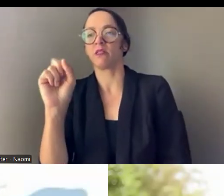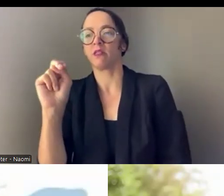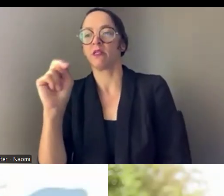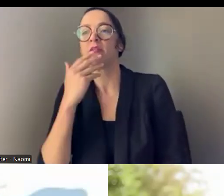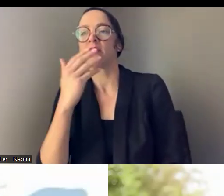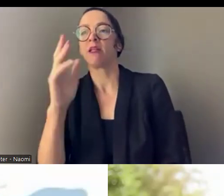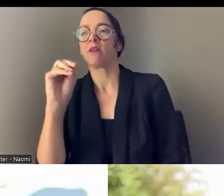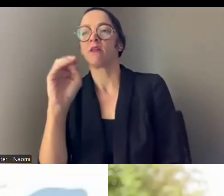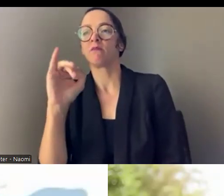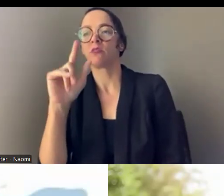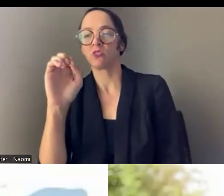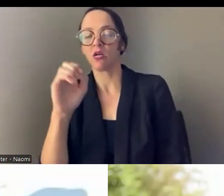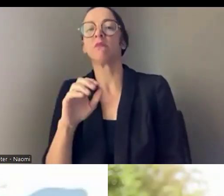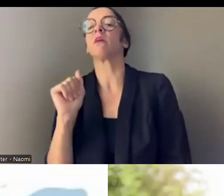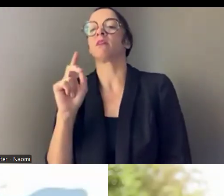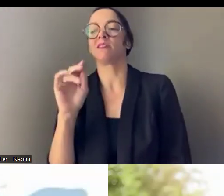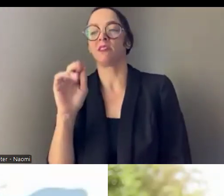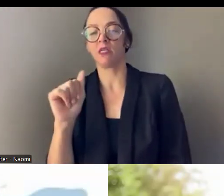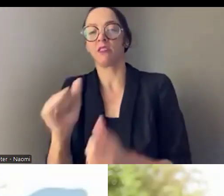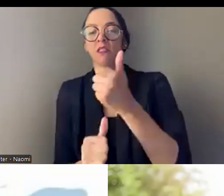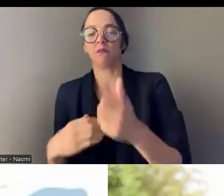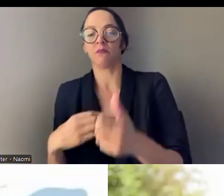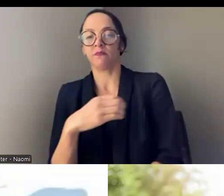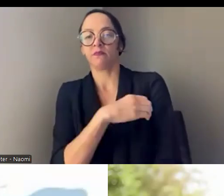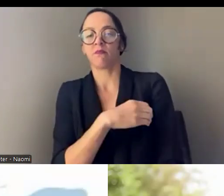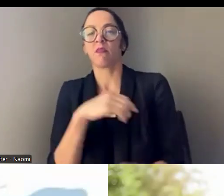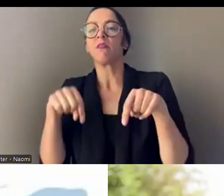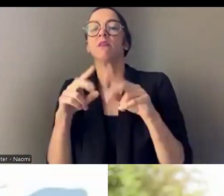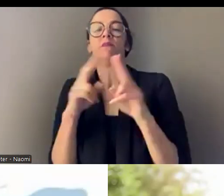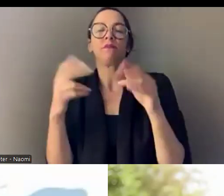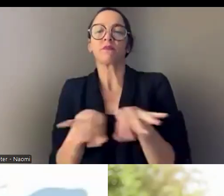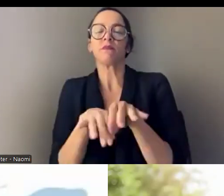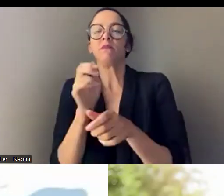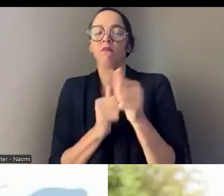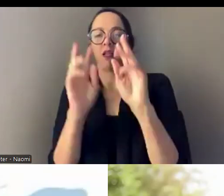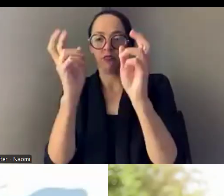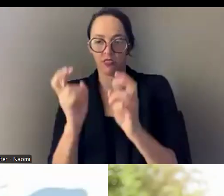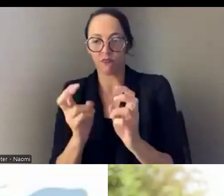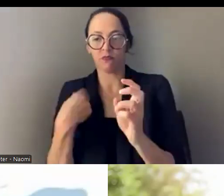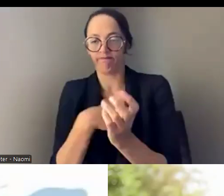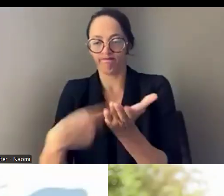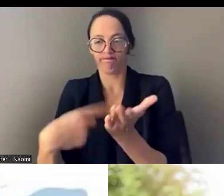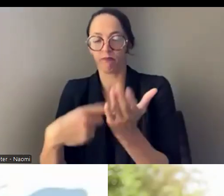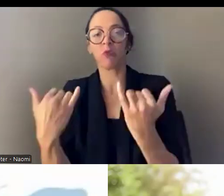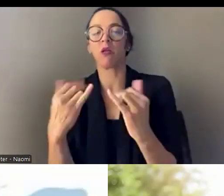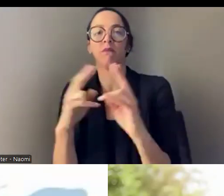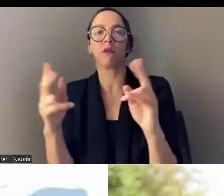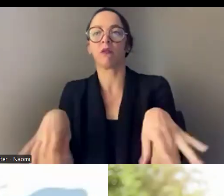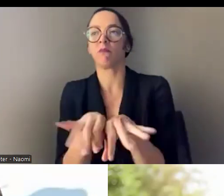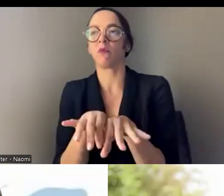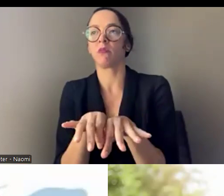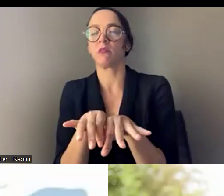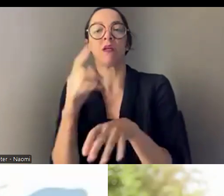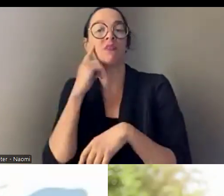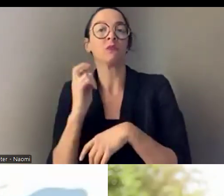and Adina and the subcommittee. This is such very important. I mean, every subject we talk today is very important. And I think transportation